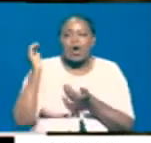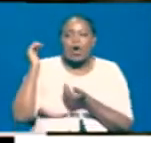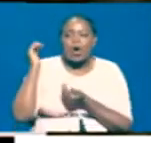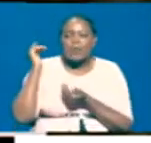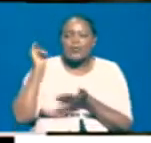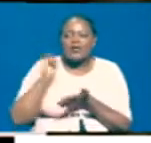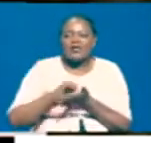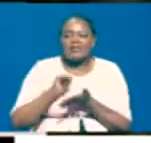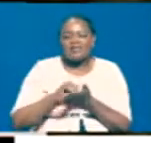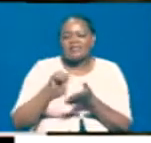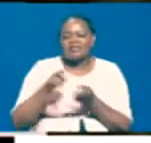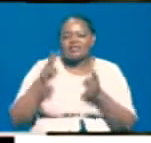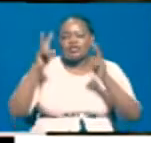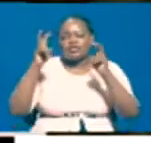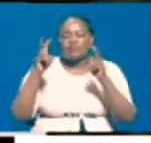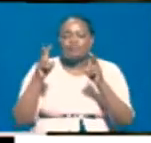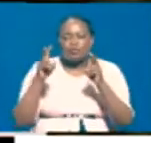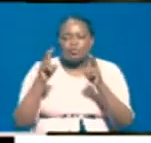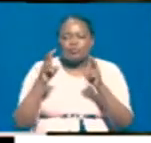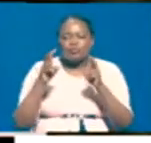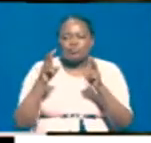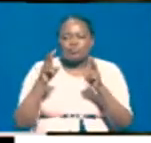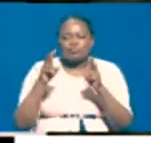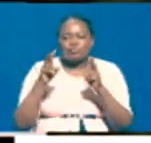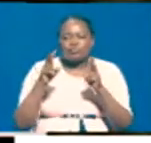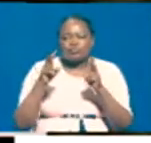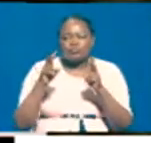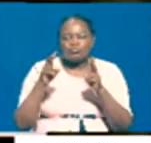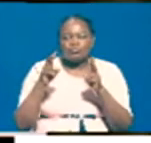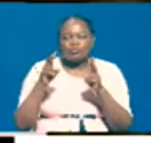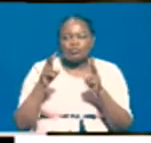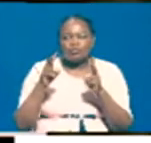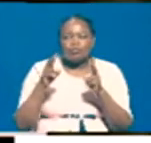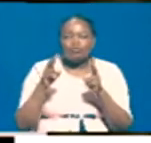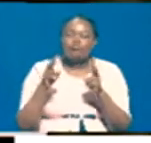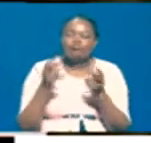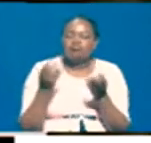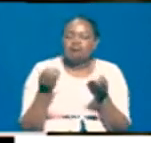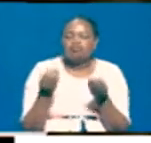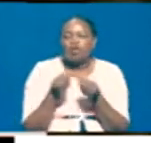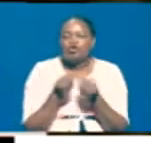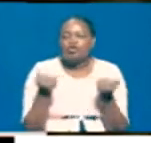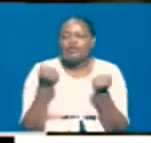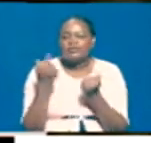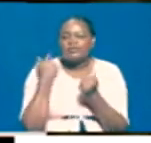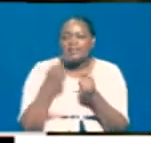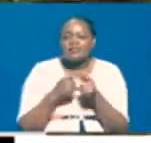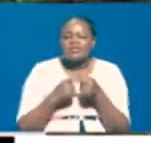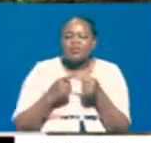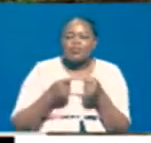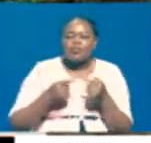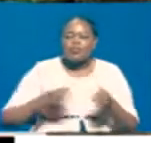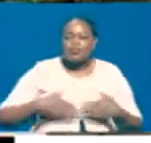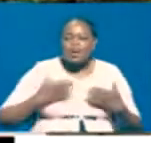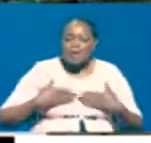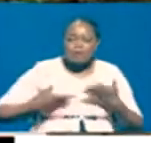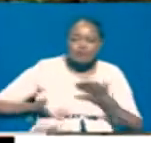matter was put on rest yesterday, basically. And therefore, we are happy to engage.